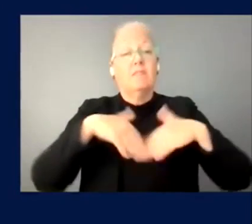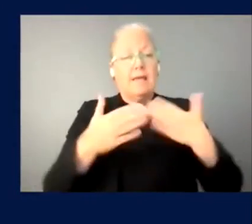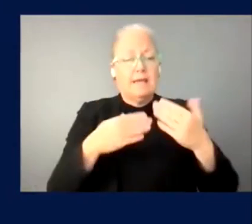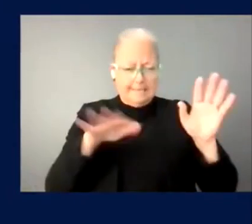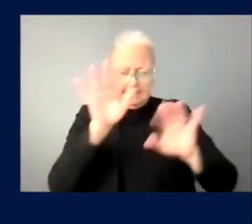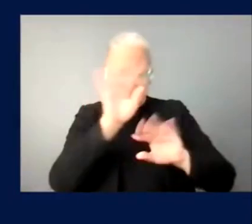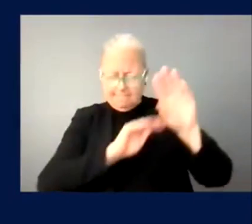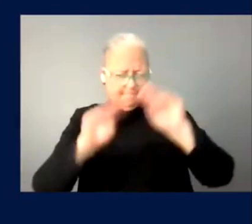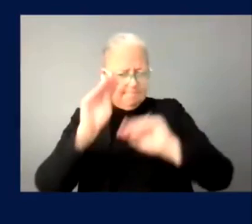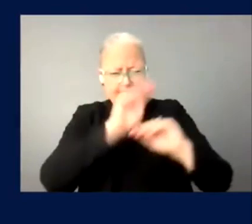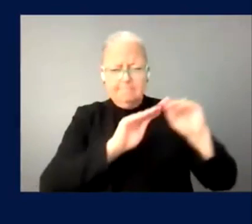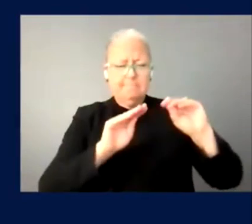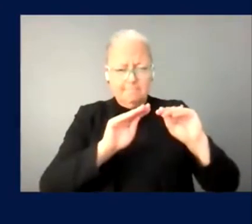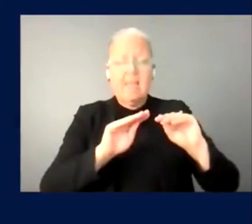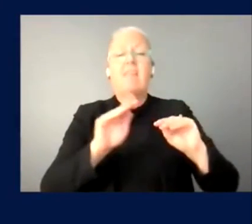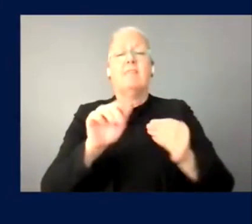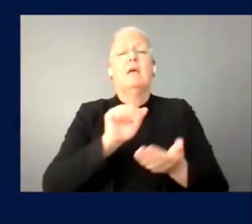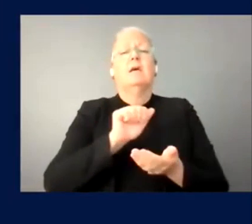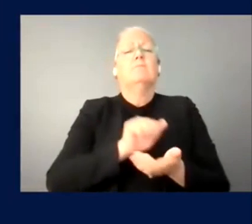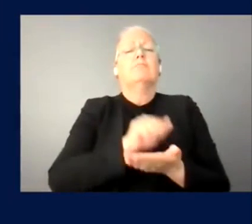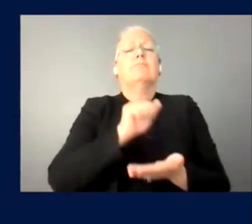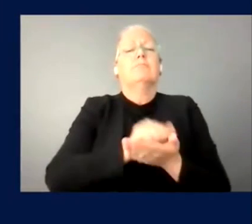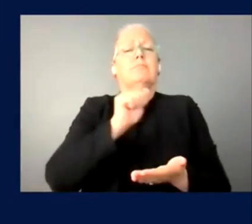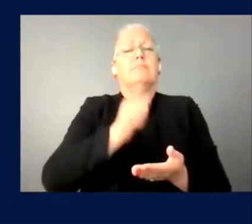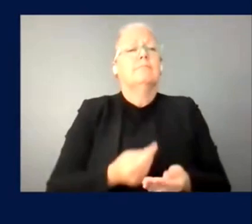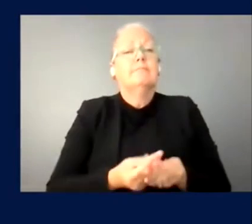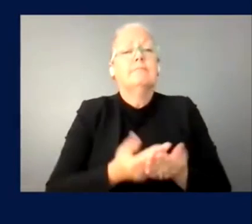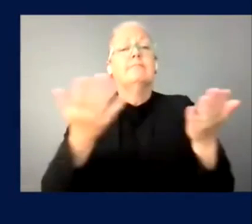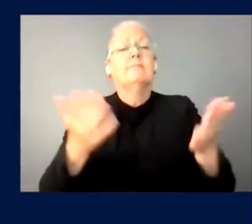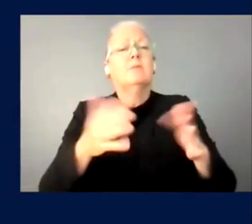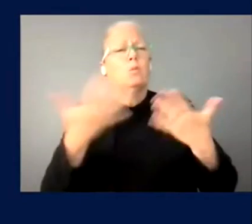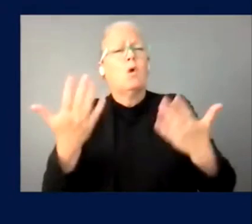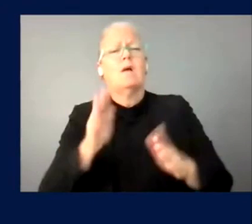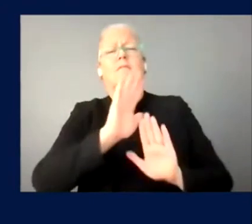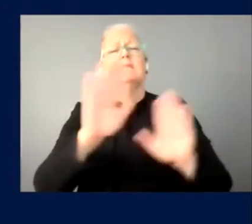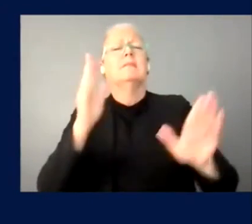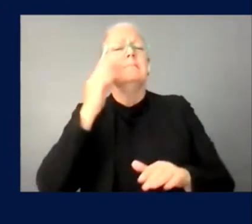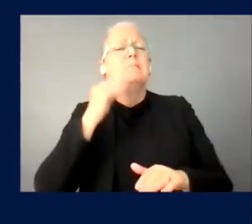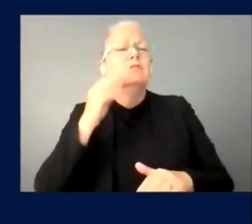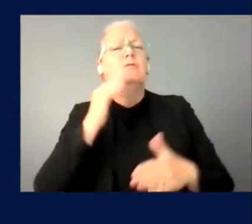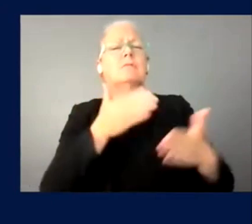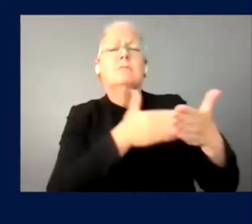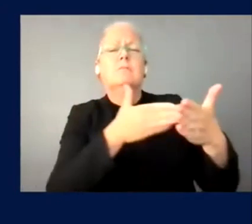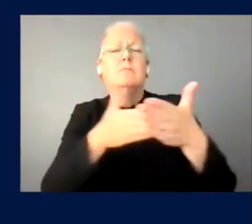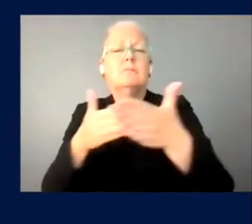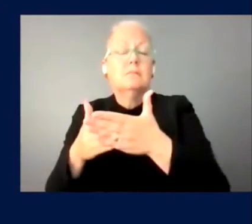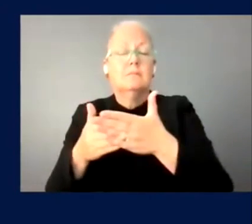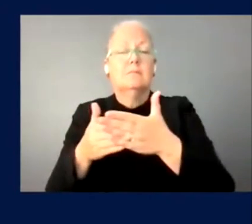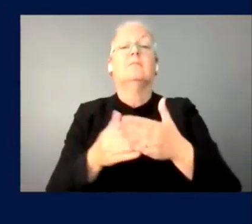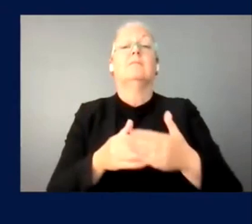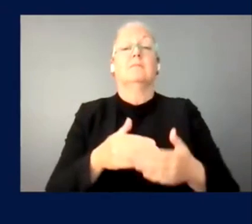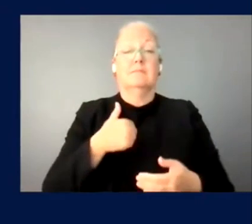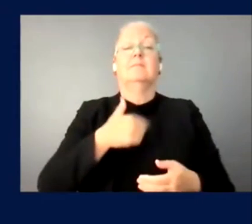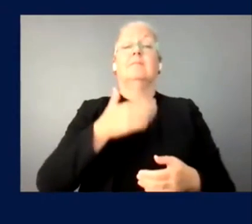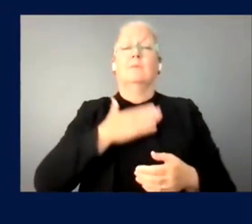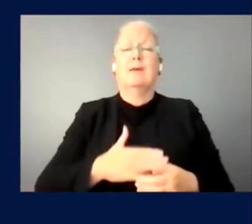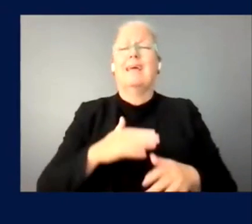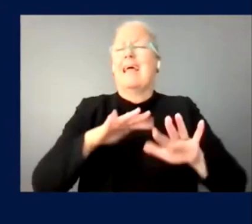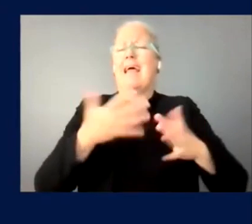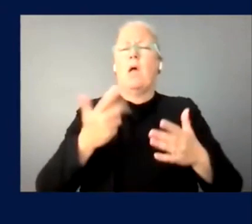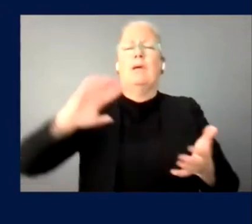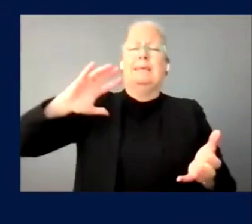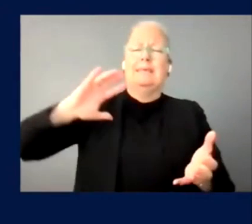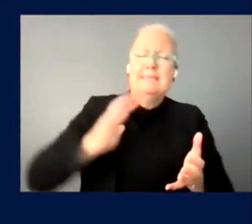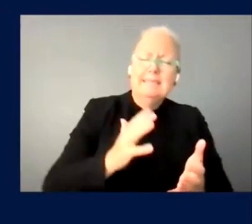barriers faced by these groups and then the recommendations that we would make to help alleviate these barriers. And these